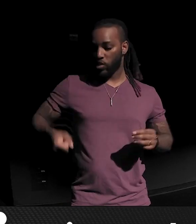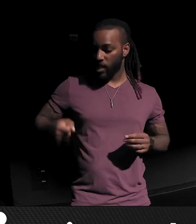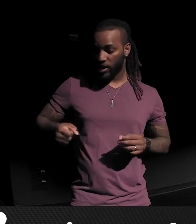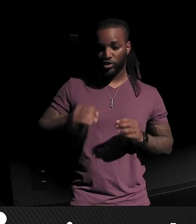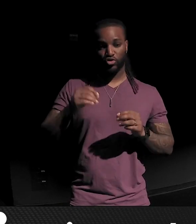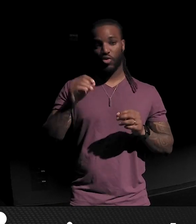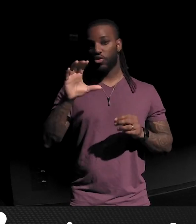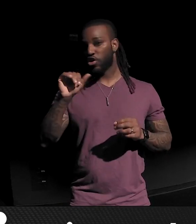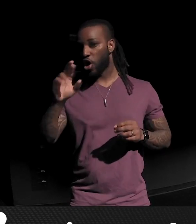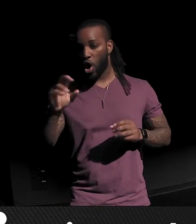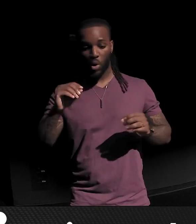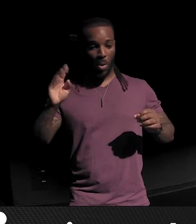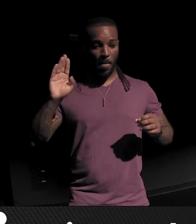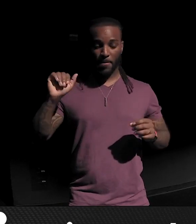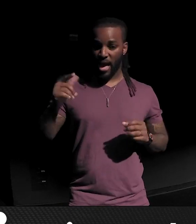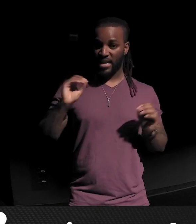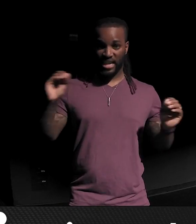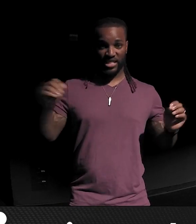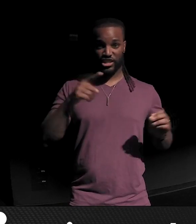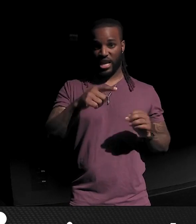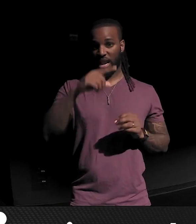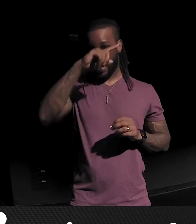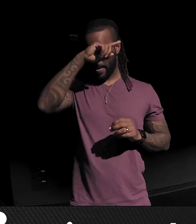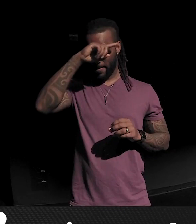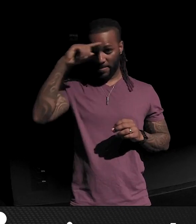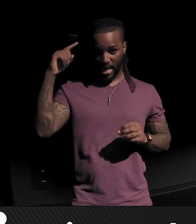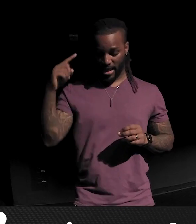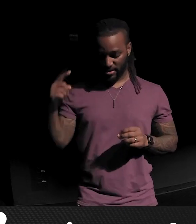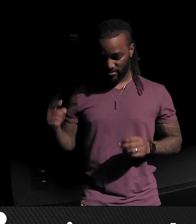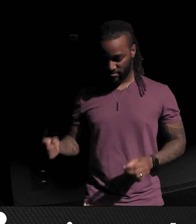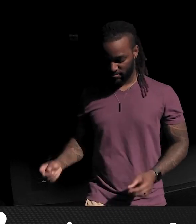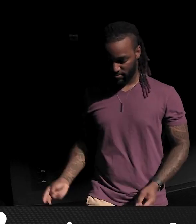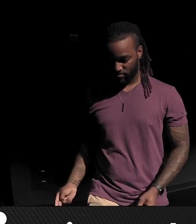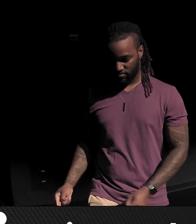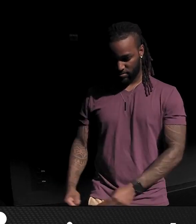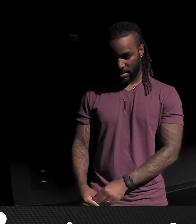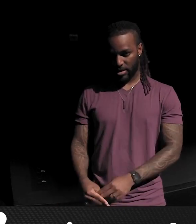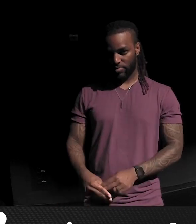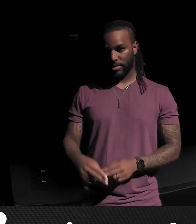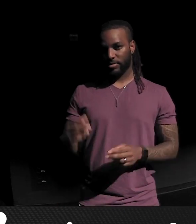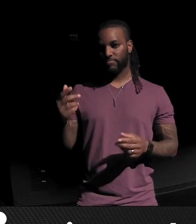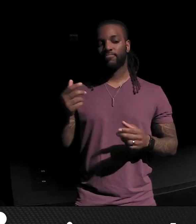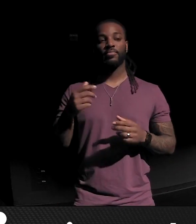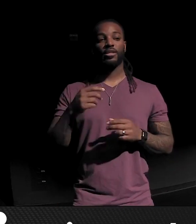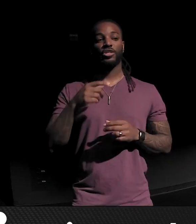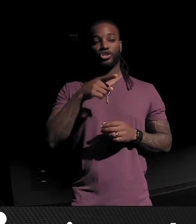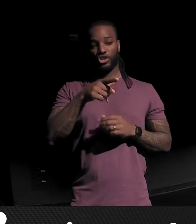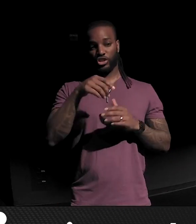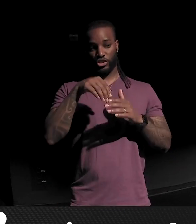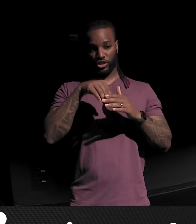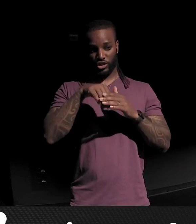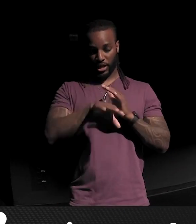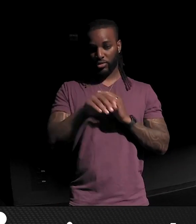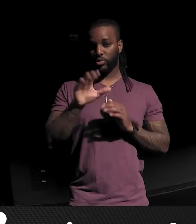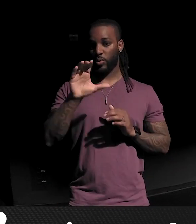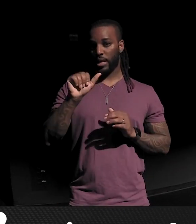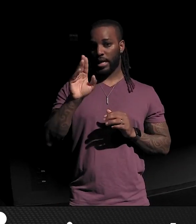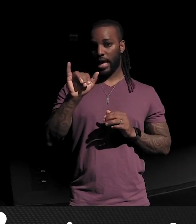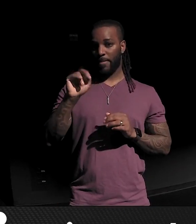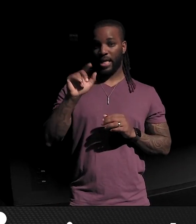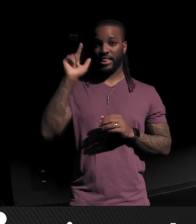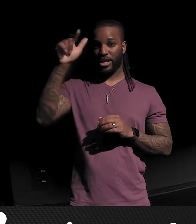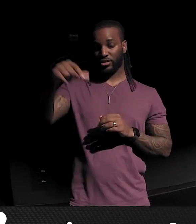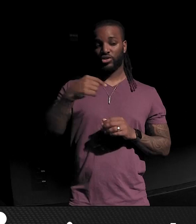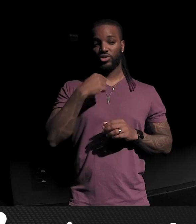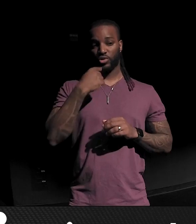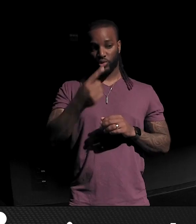bags. She wore a black Velcro ankle bracelet. Sharon noticed as she checked into her cabin, and she later told her husband, Scott, about this